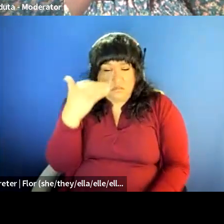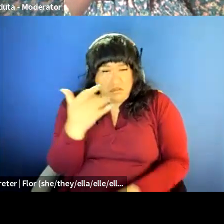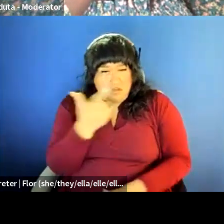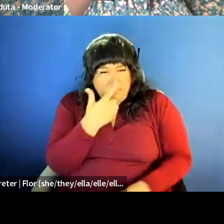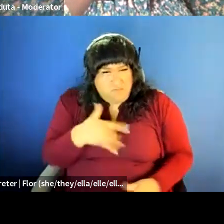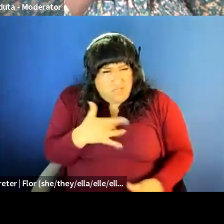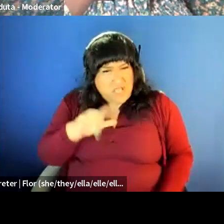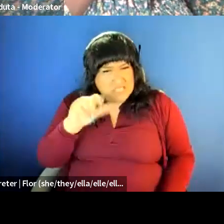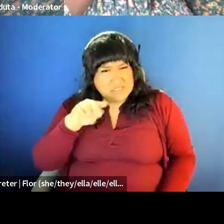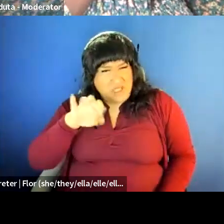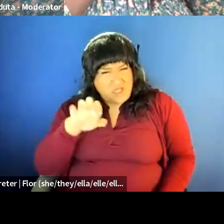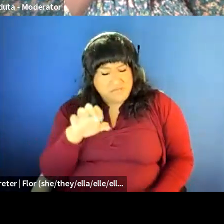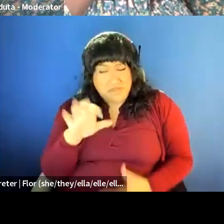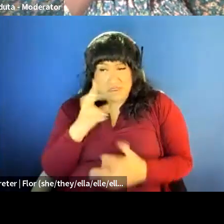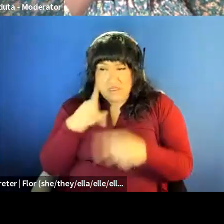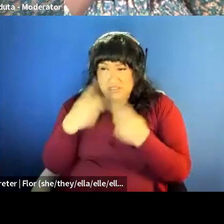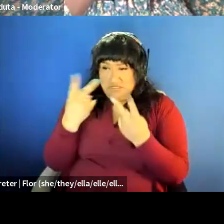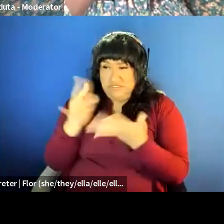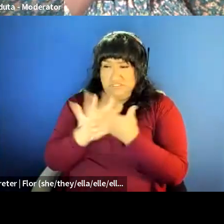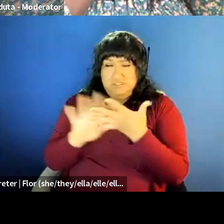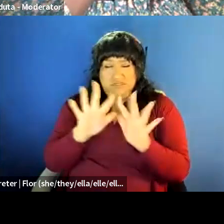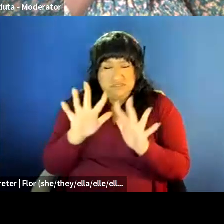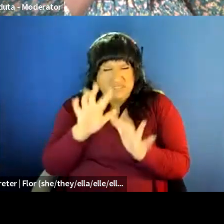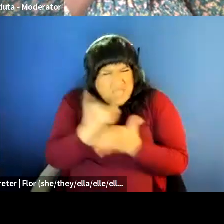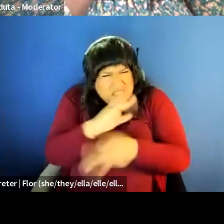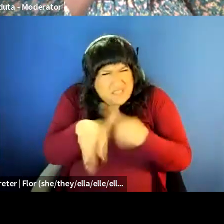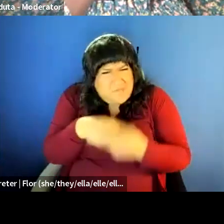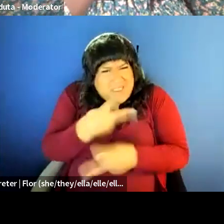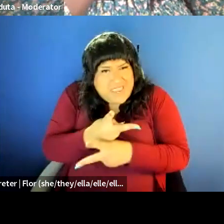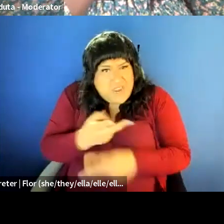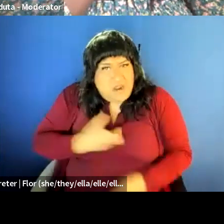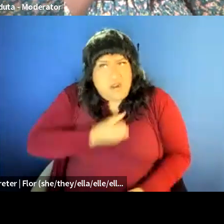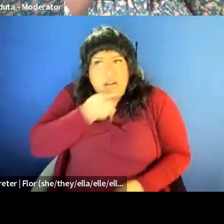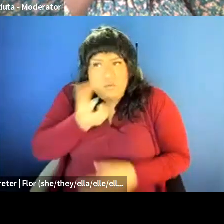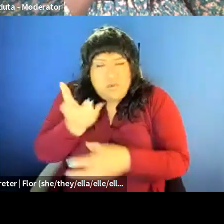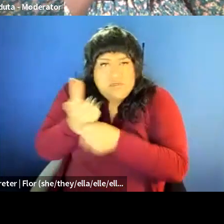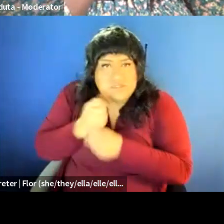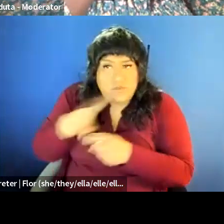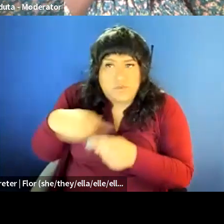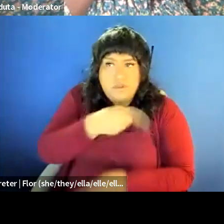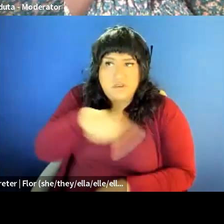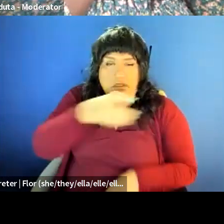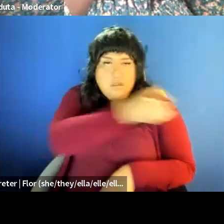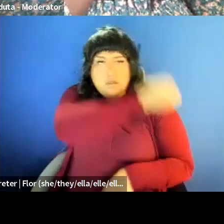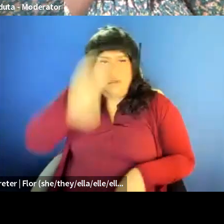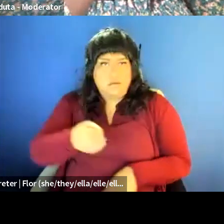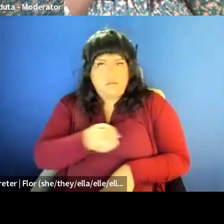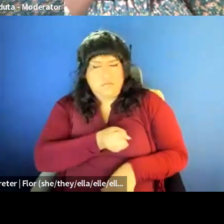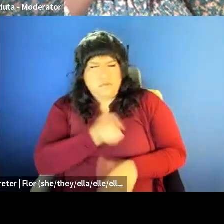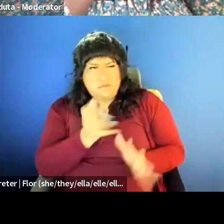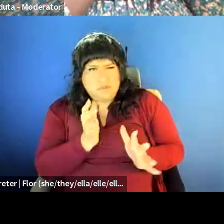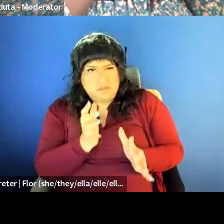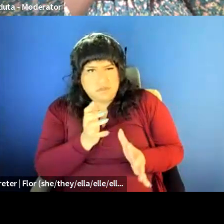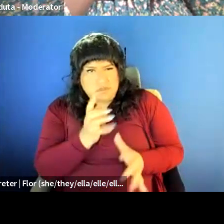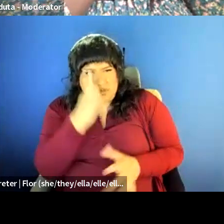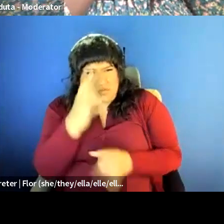this is what, this is the kind of care we get when we're put away. And so, I mean, I'm sitting with that and I'm